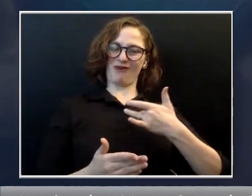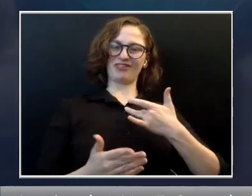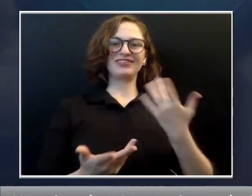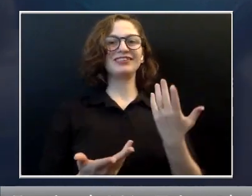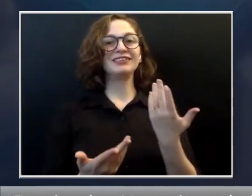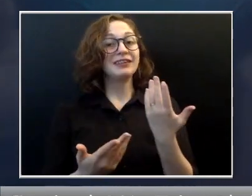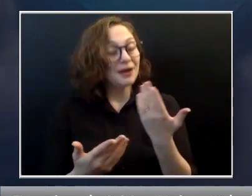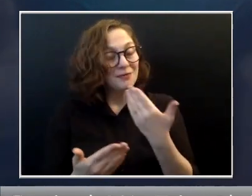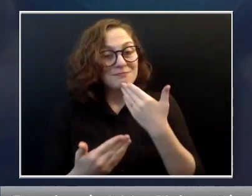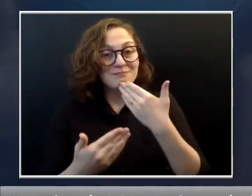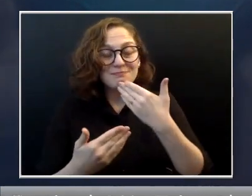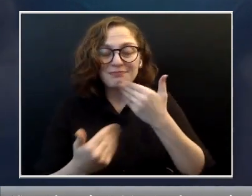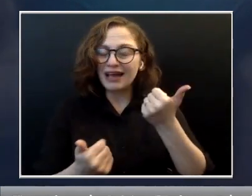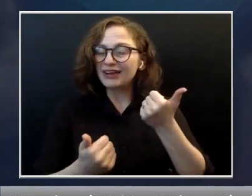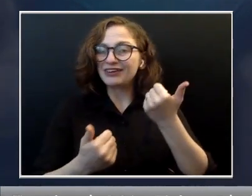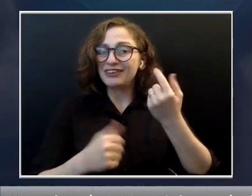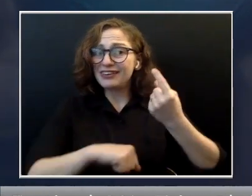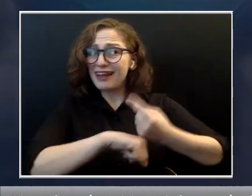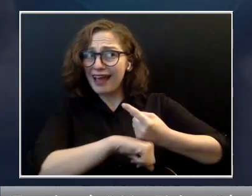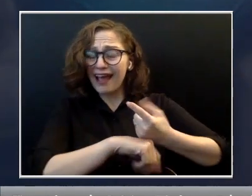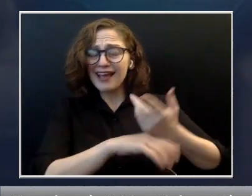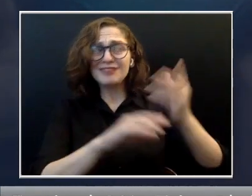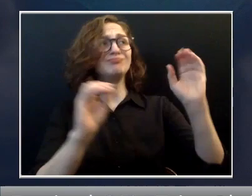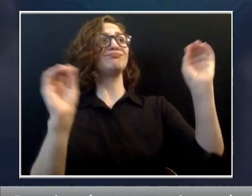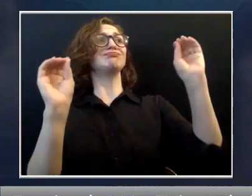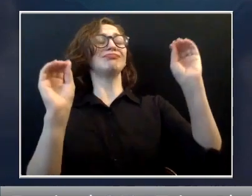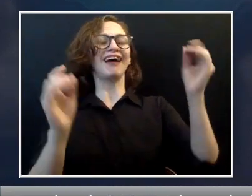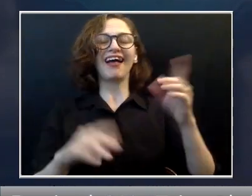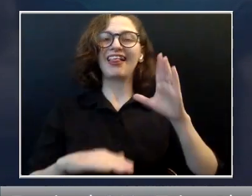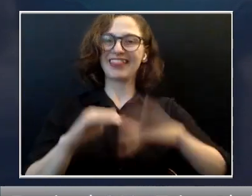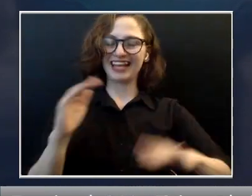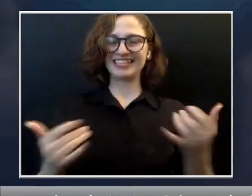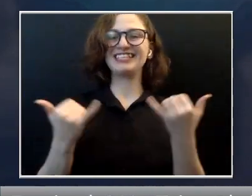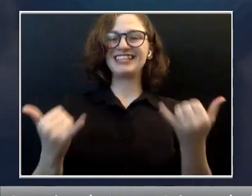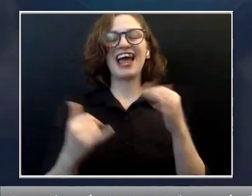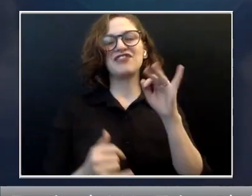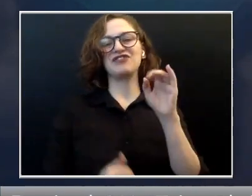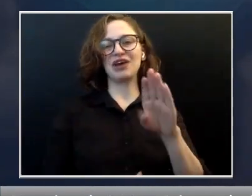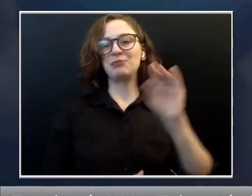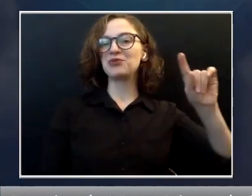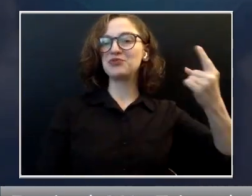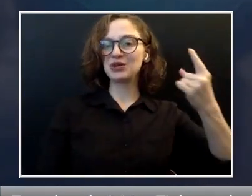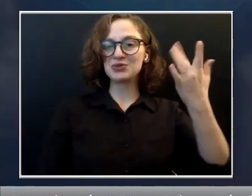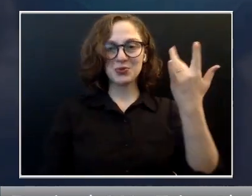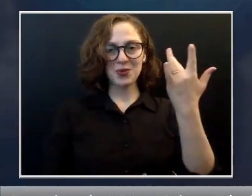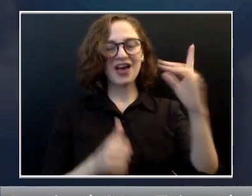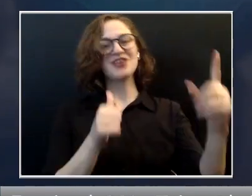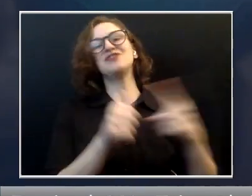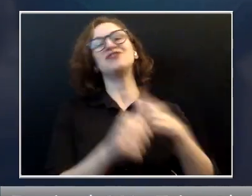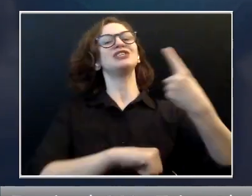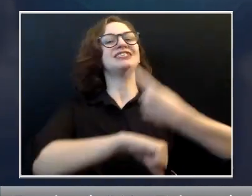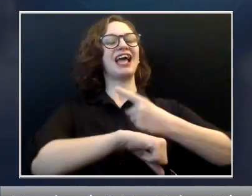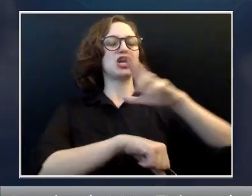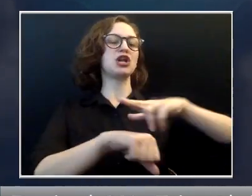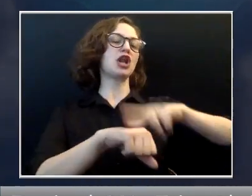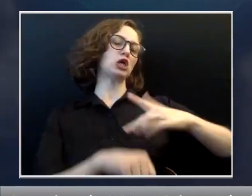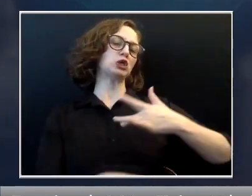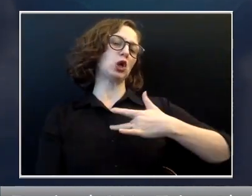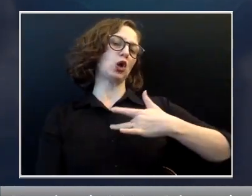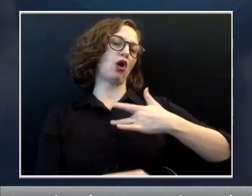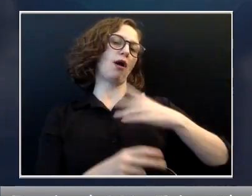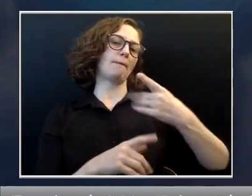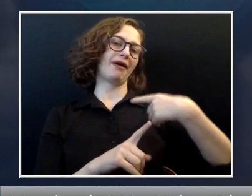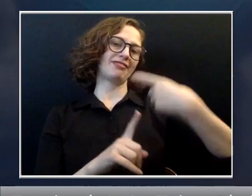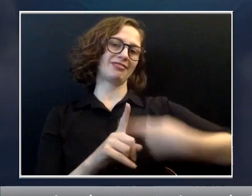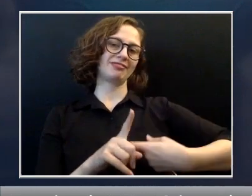February 1st, because today is the first day of National Heart Month. So we have a question for you as we get started. How often would you say